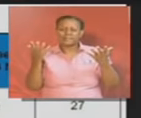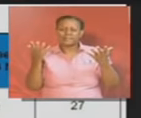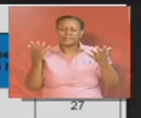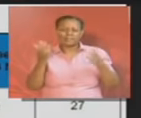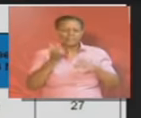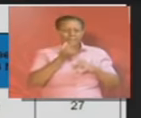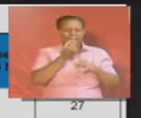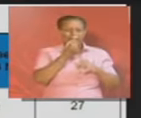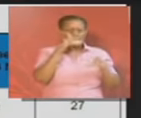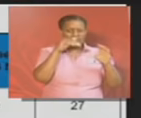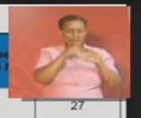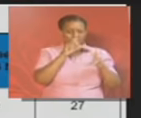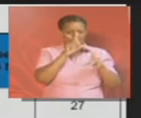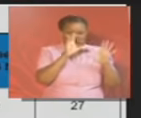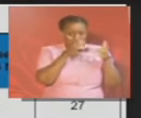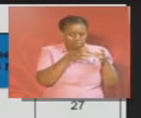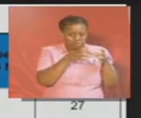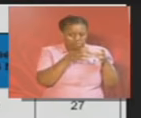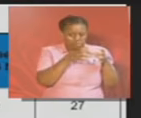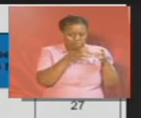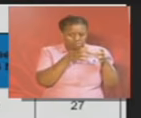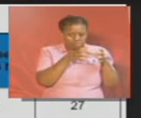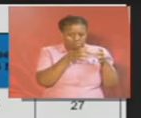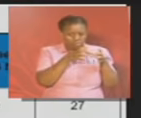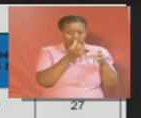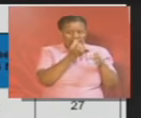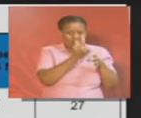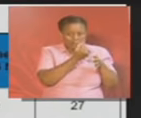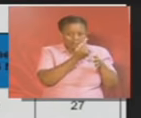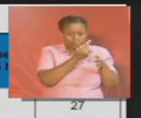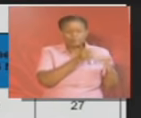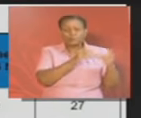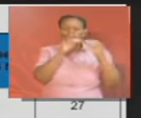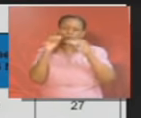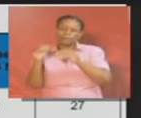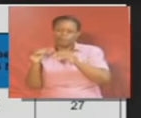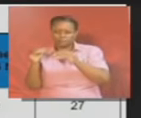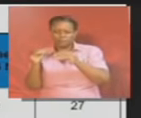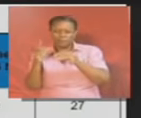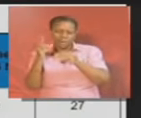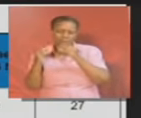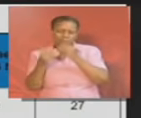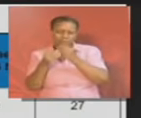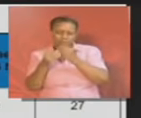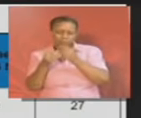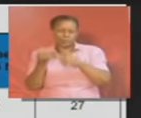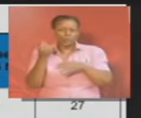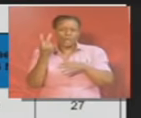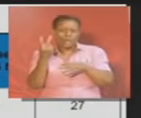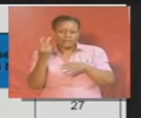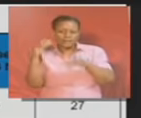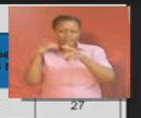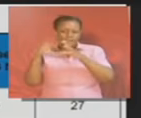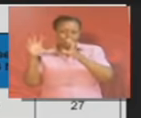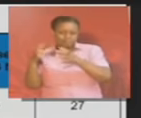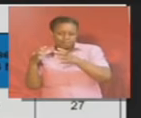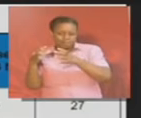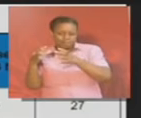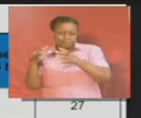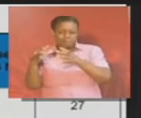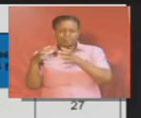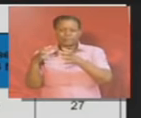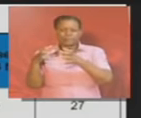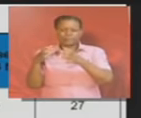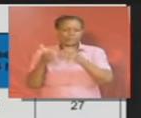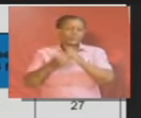number of clusters with spread within the family or the same home or the same address, we went from 9 out of the 10